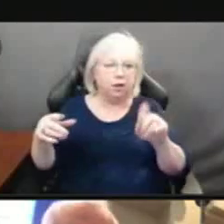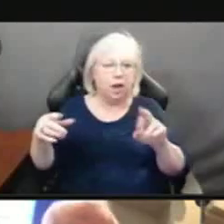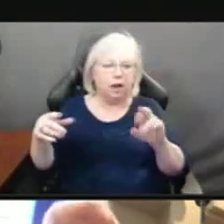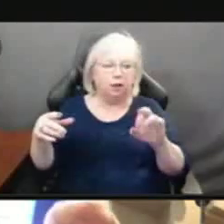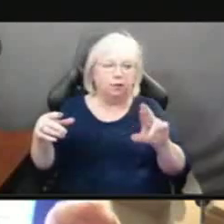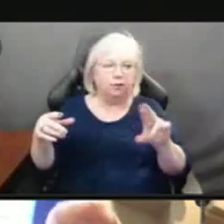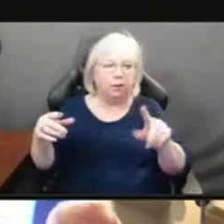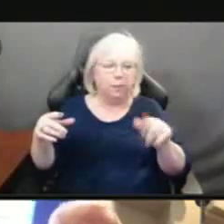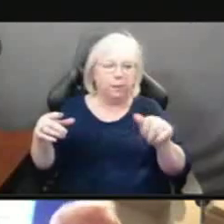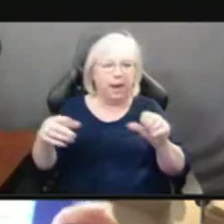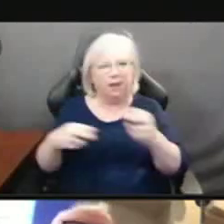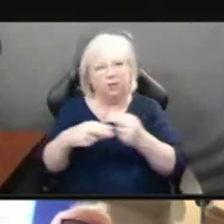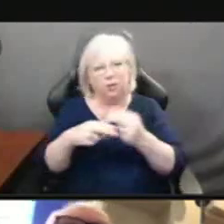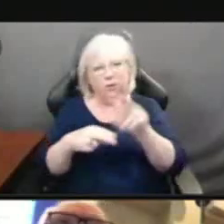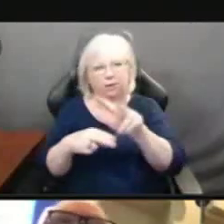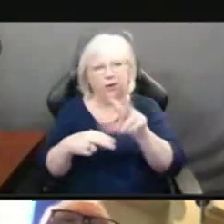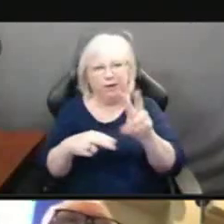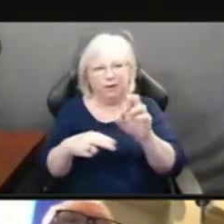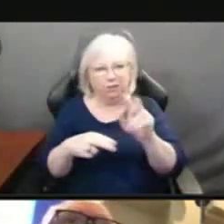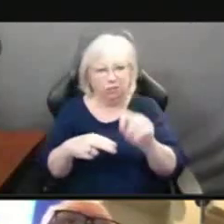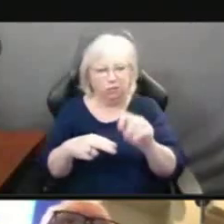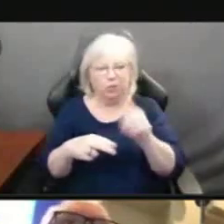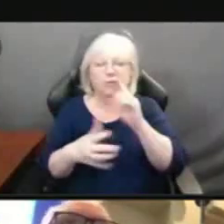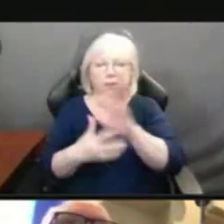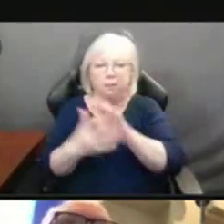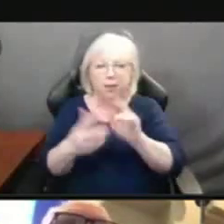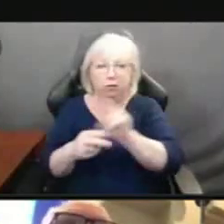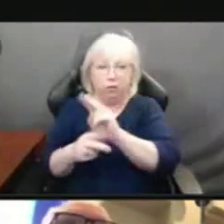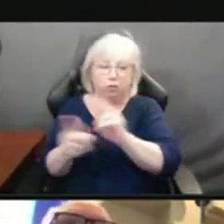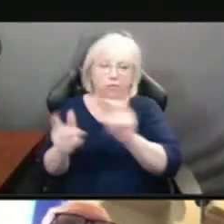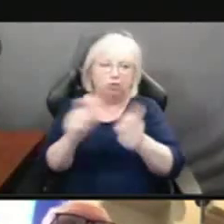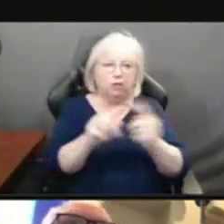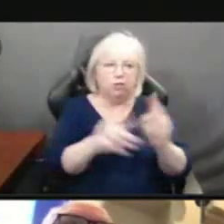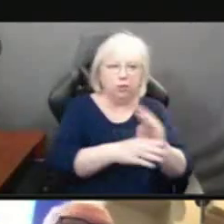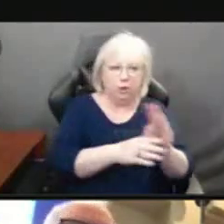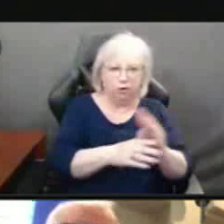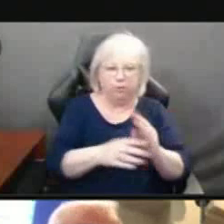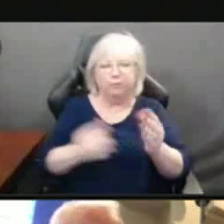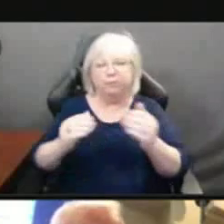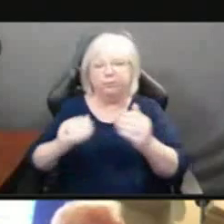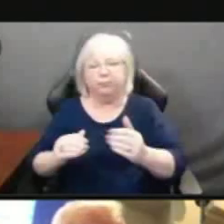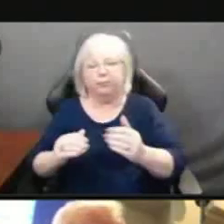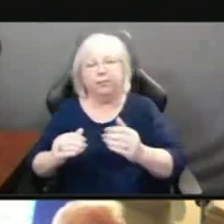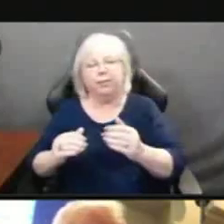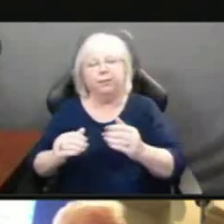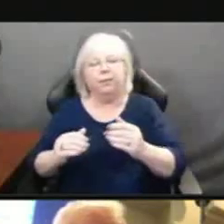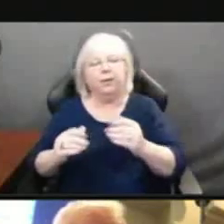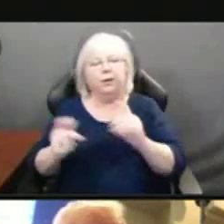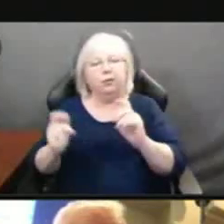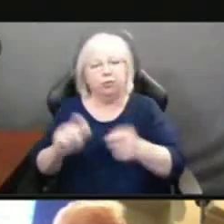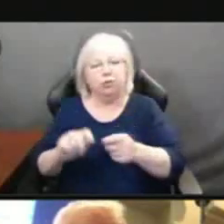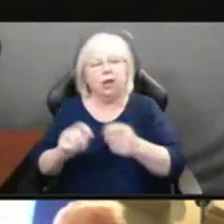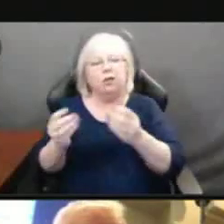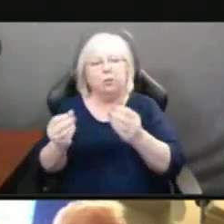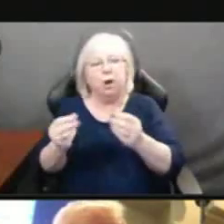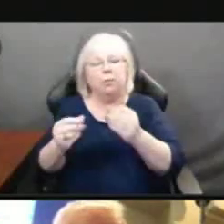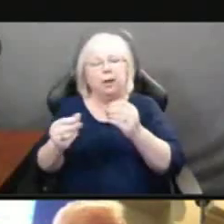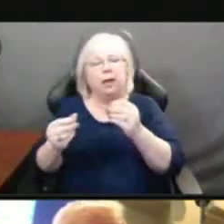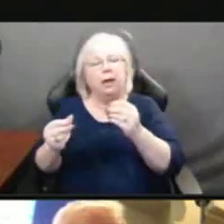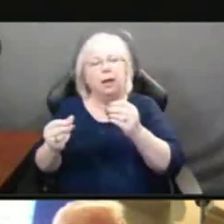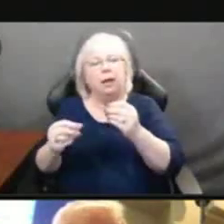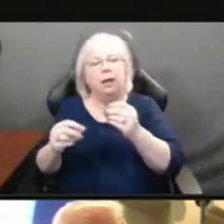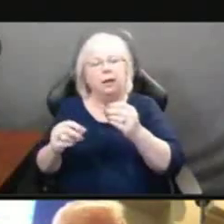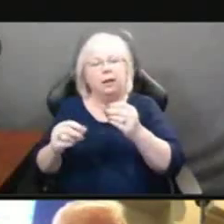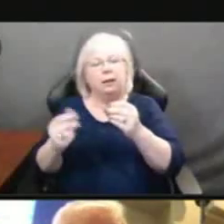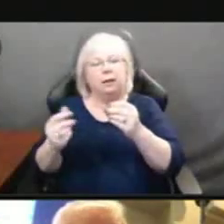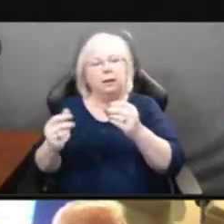36th Street in the City of Little Rock, Arkansas, from mixed use to commercial. An ordinance to reclassify property located in the City of Little Rock,